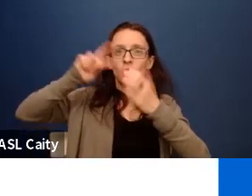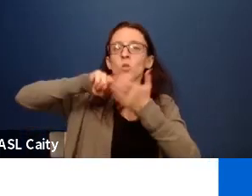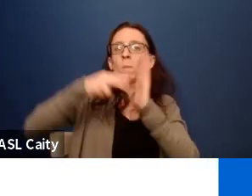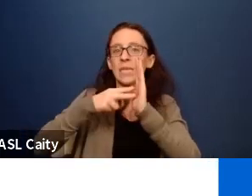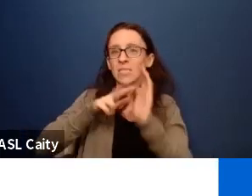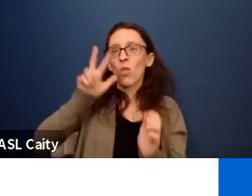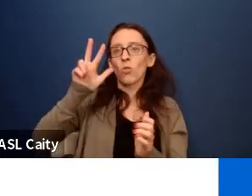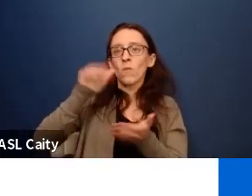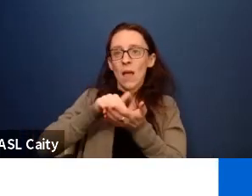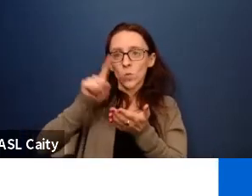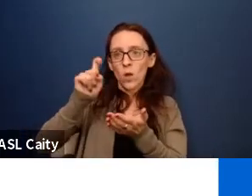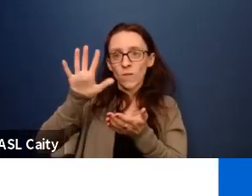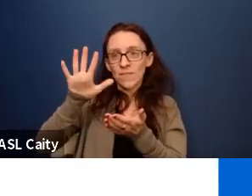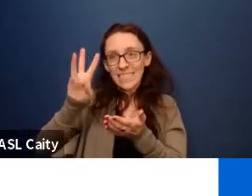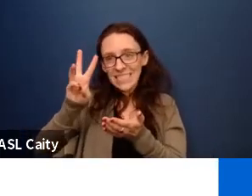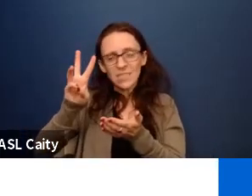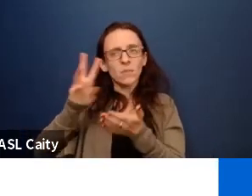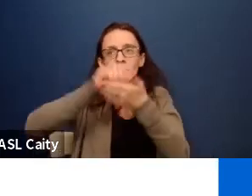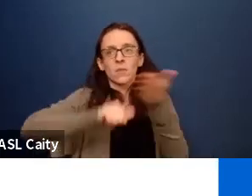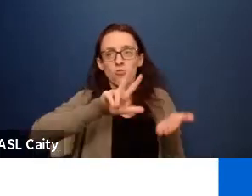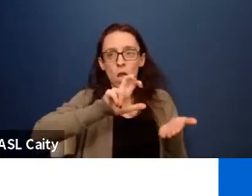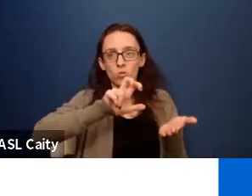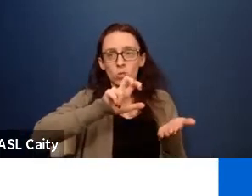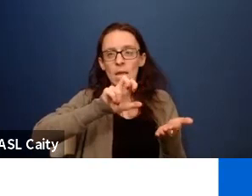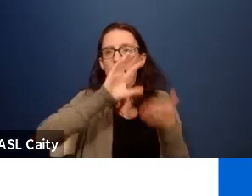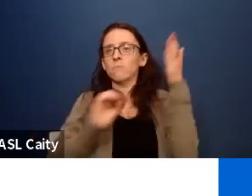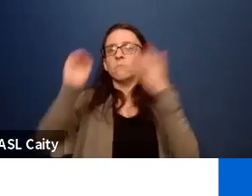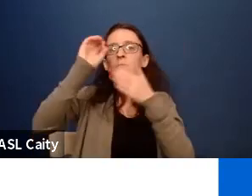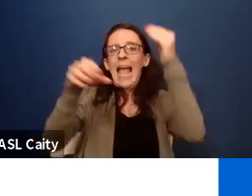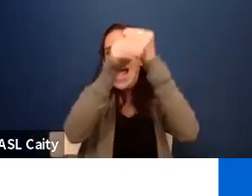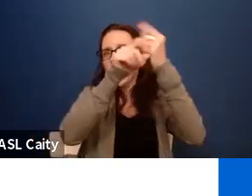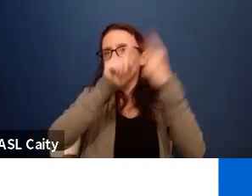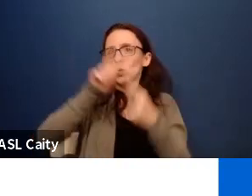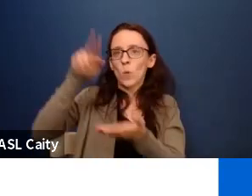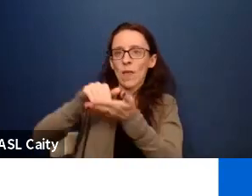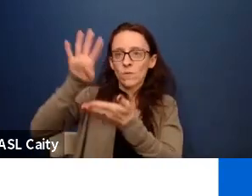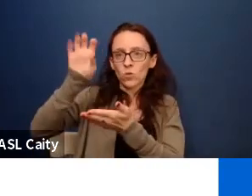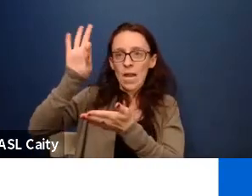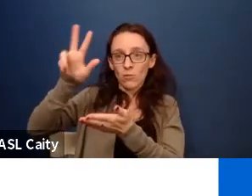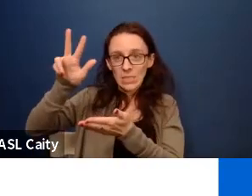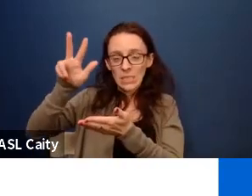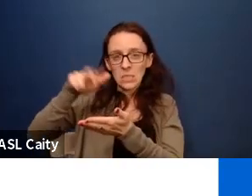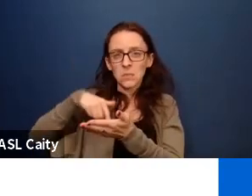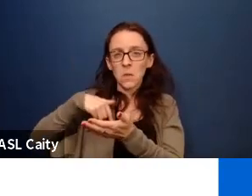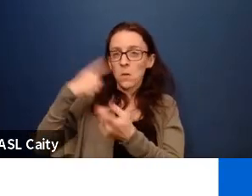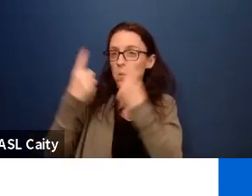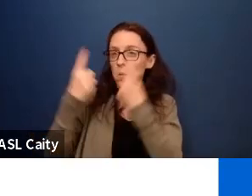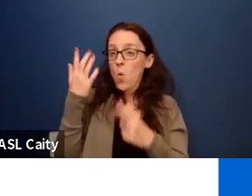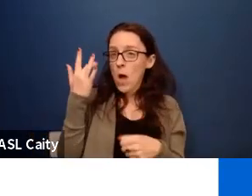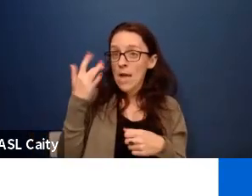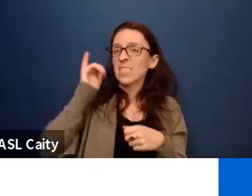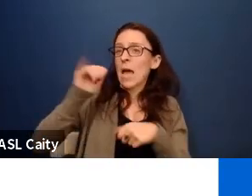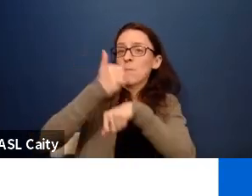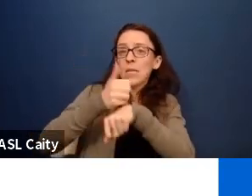Is it because they are significantly different? They've reached a different cutoff when it comes